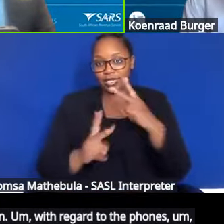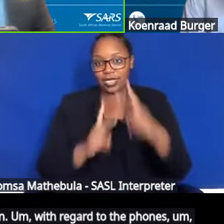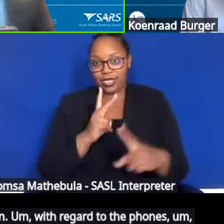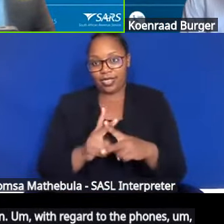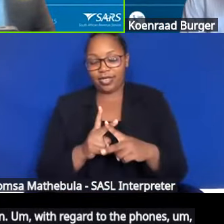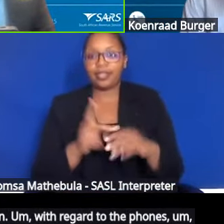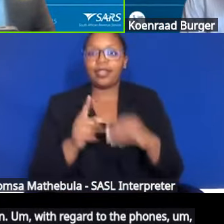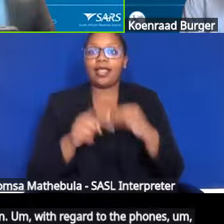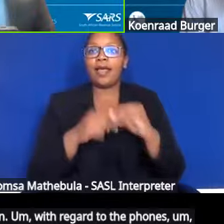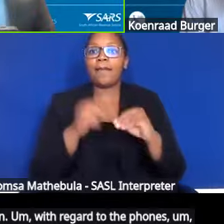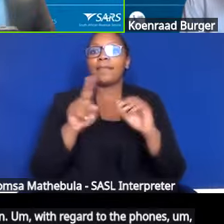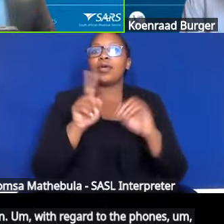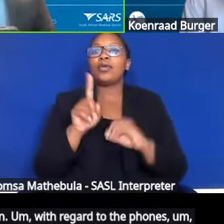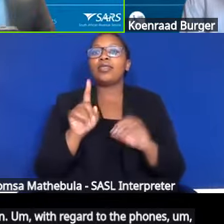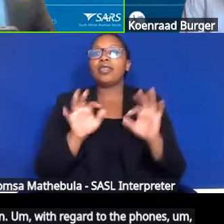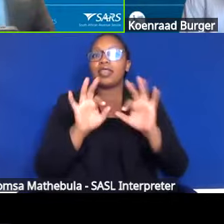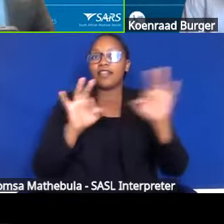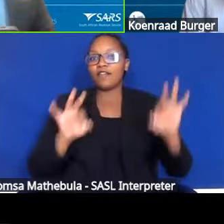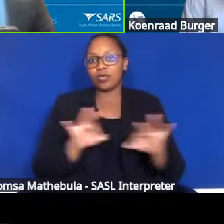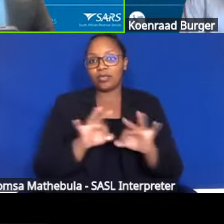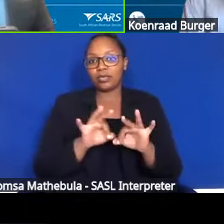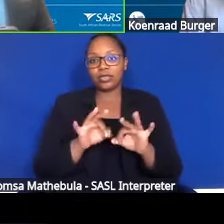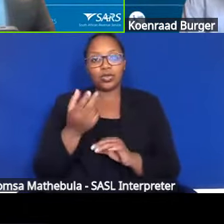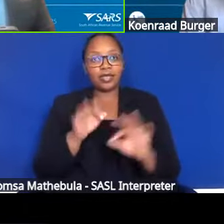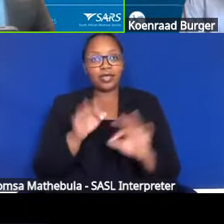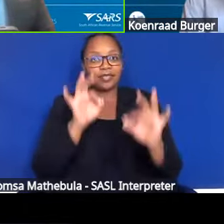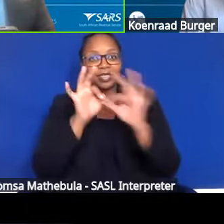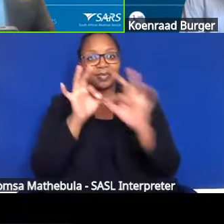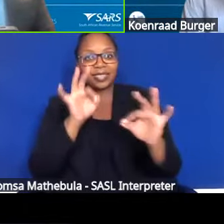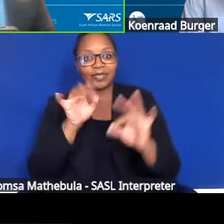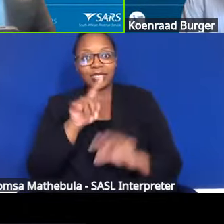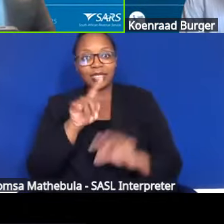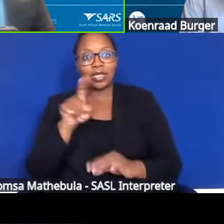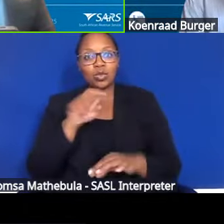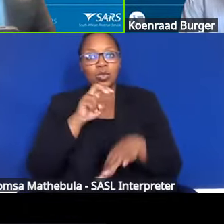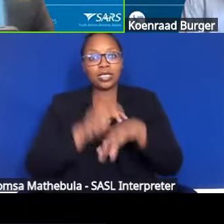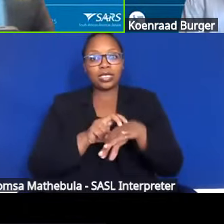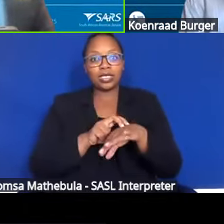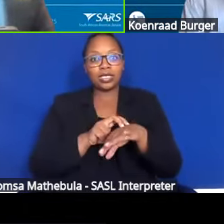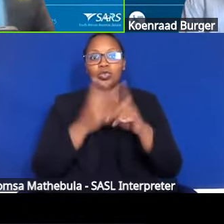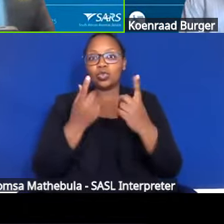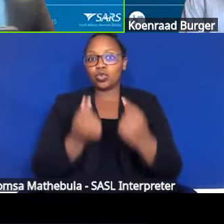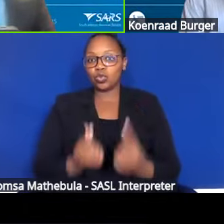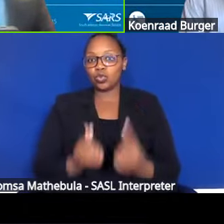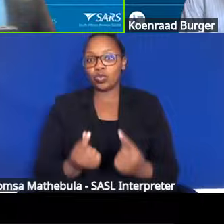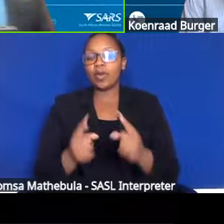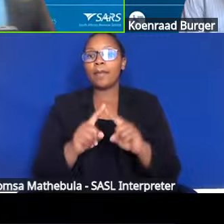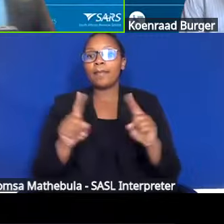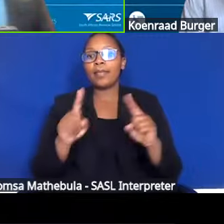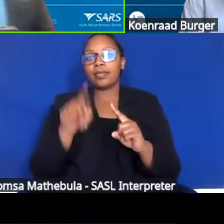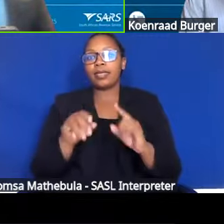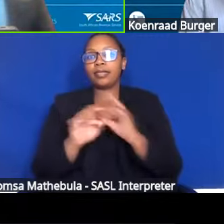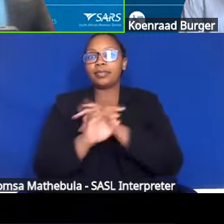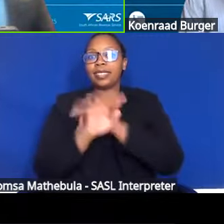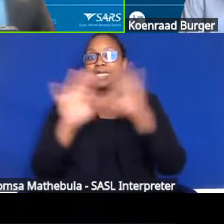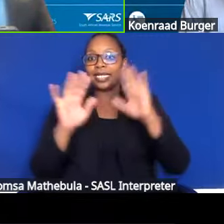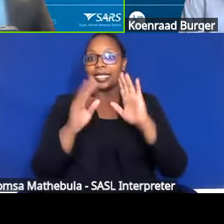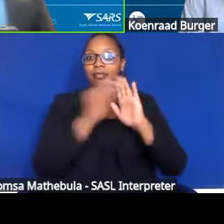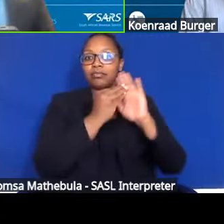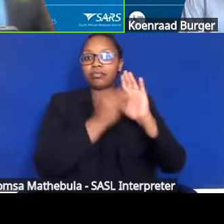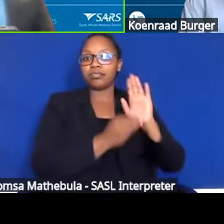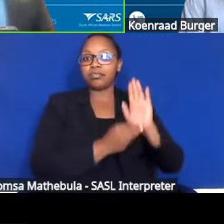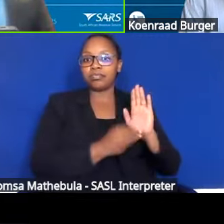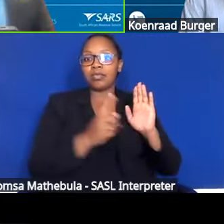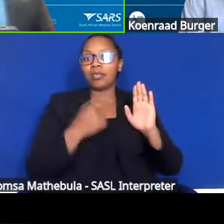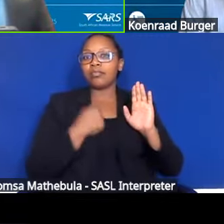to complete, but you have to declare that income on your income tax return. And with regards to